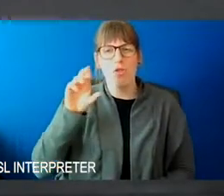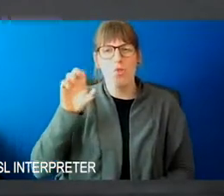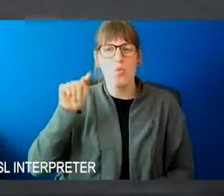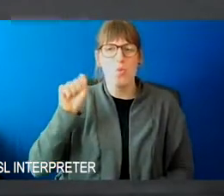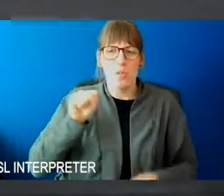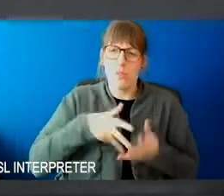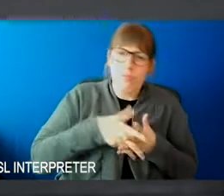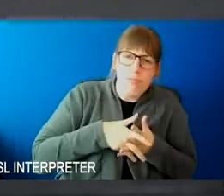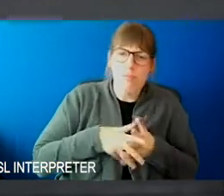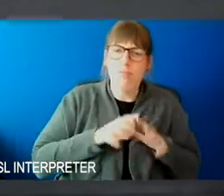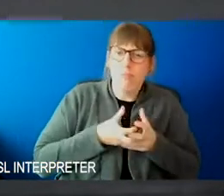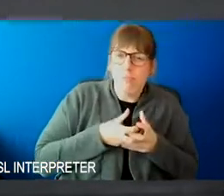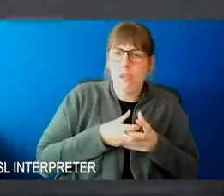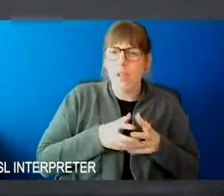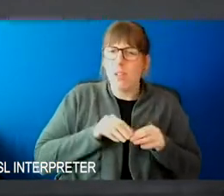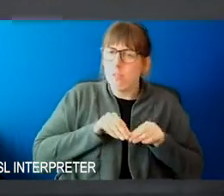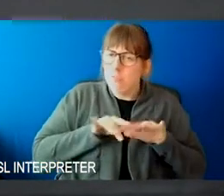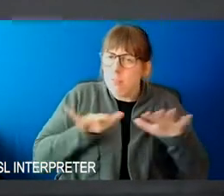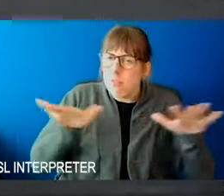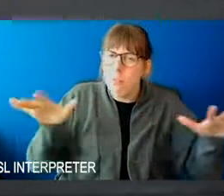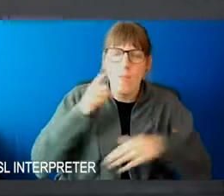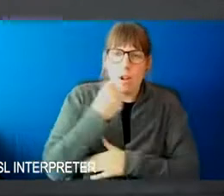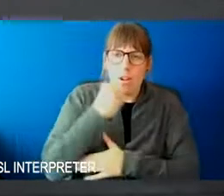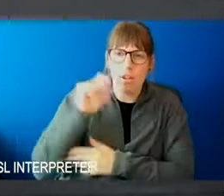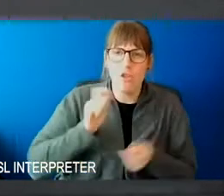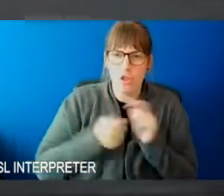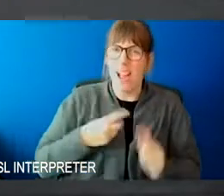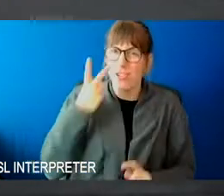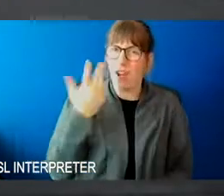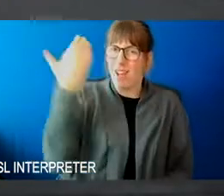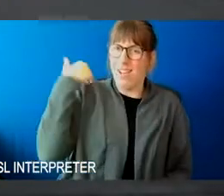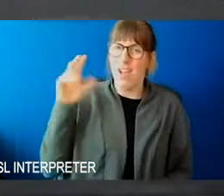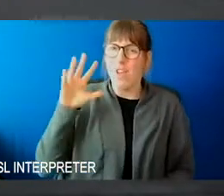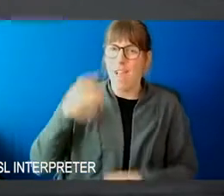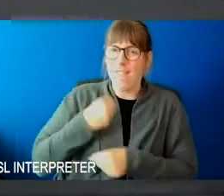saw before the internet. I experienced in my early years